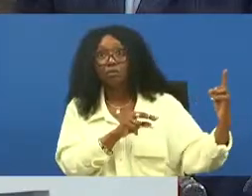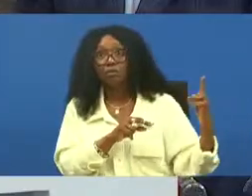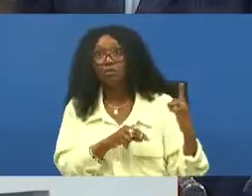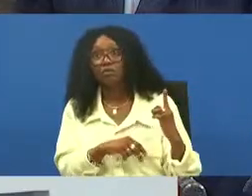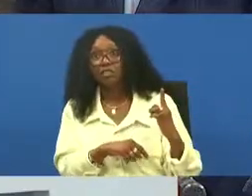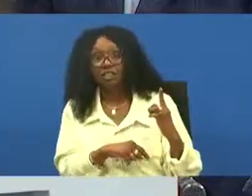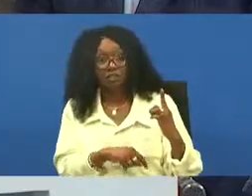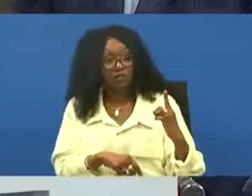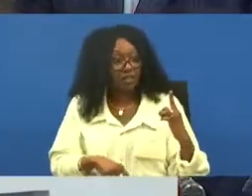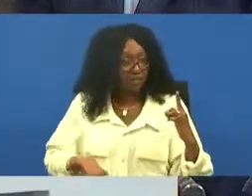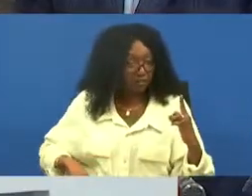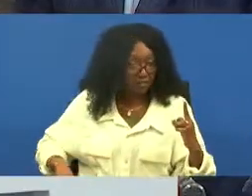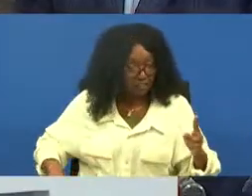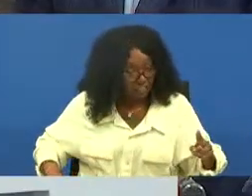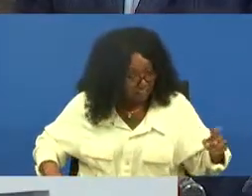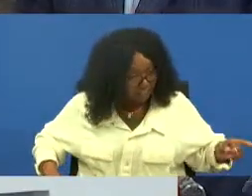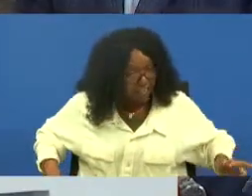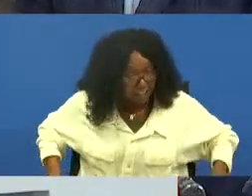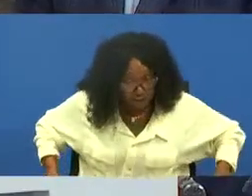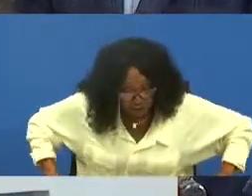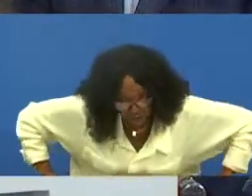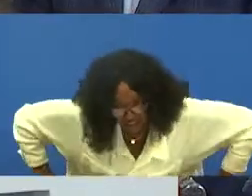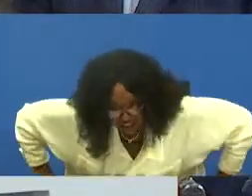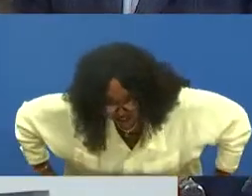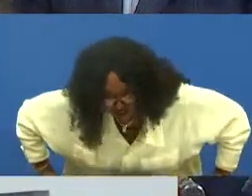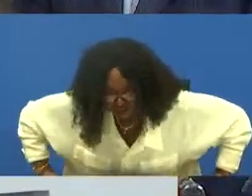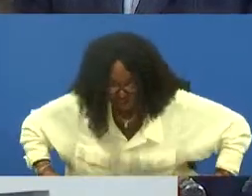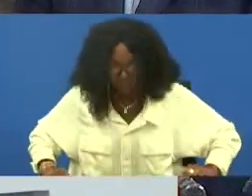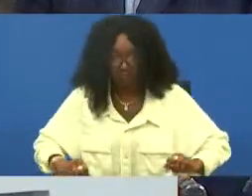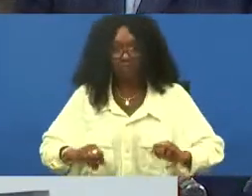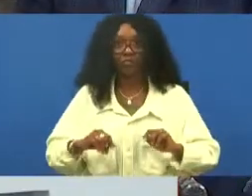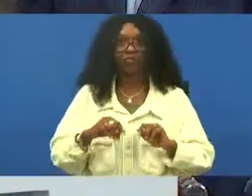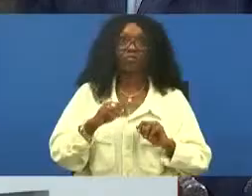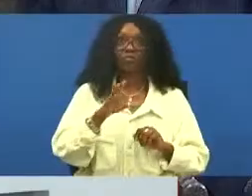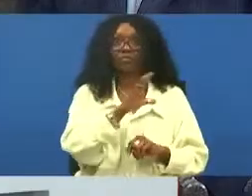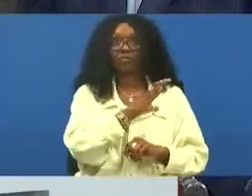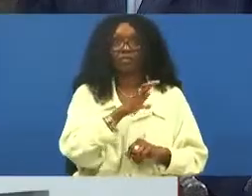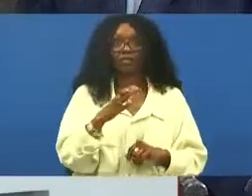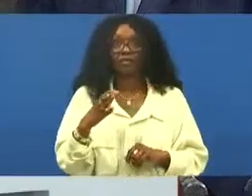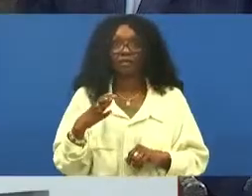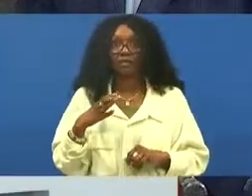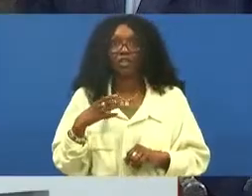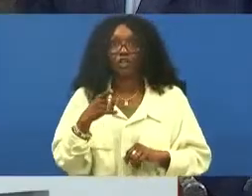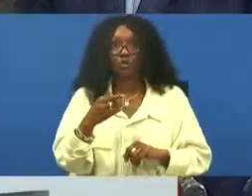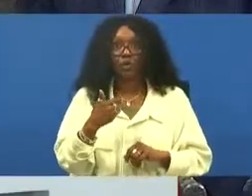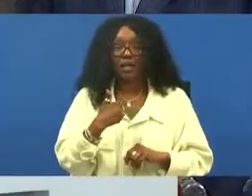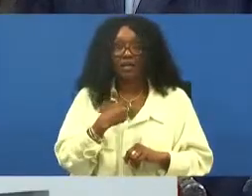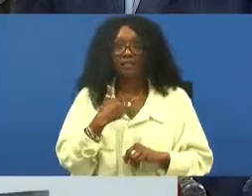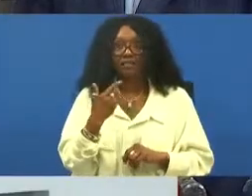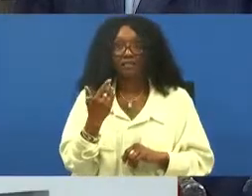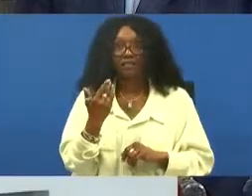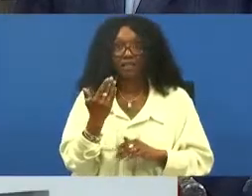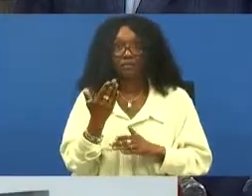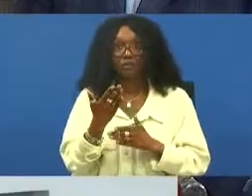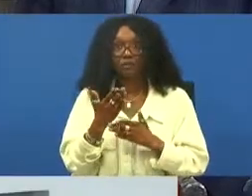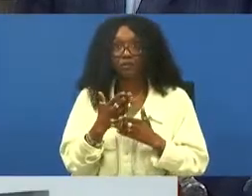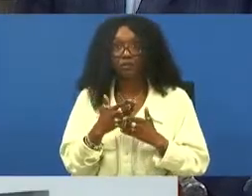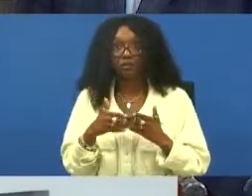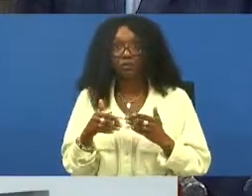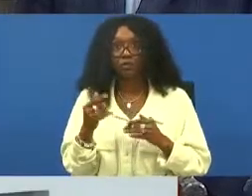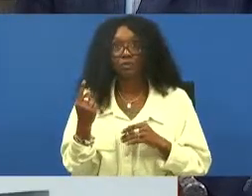the resolution, I think y'all are all on the either board or committee. You do have some that are one council